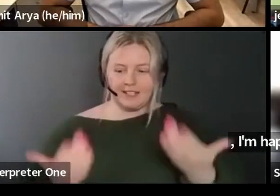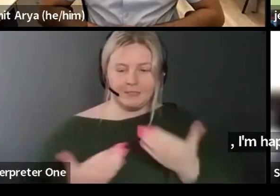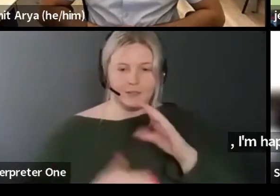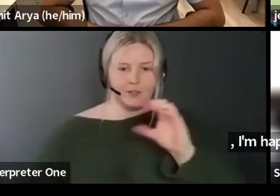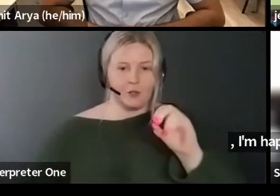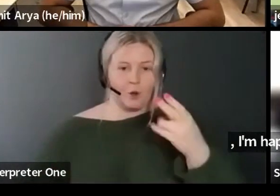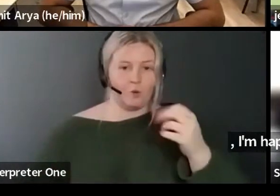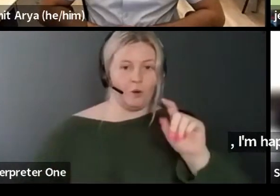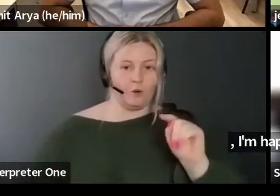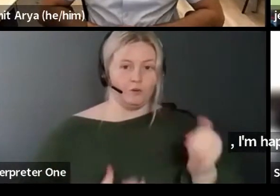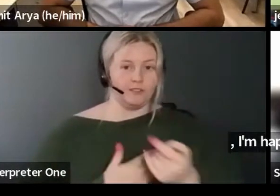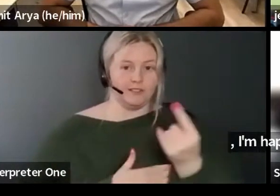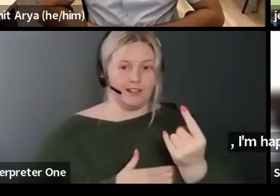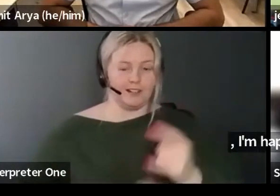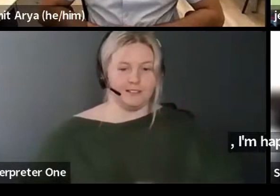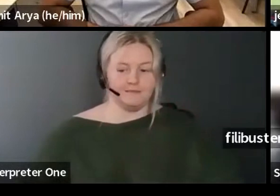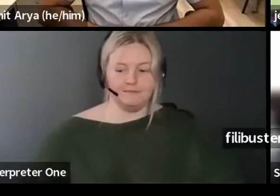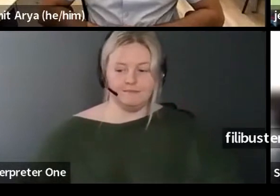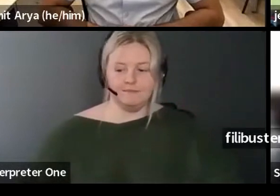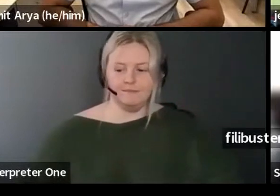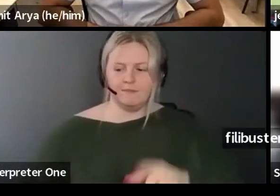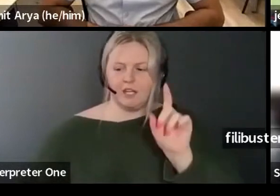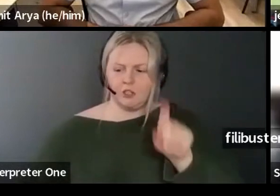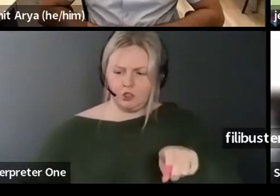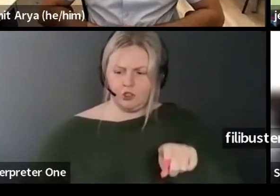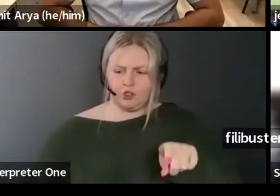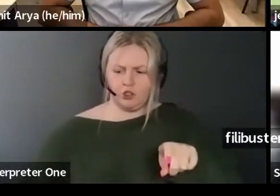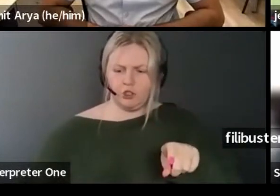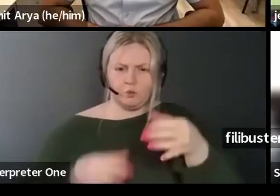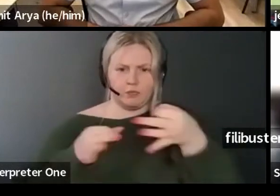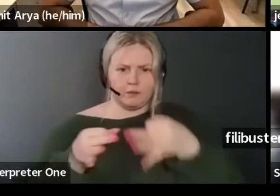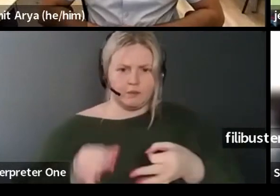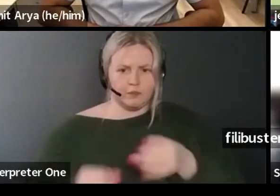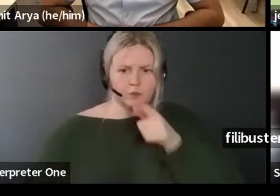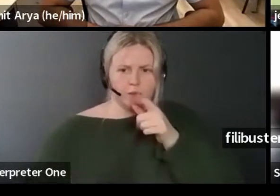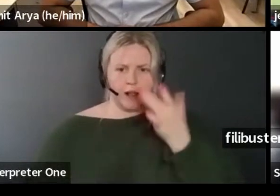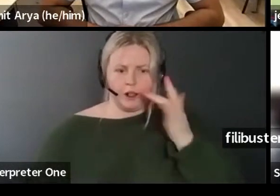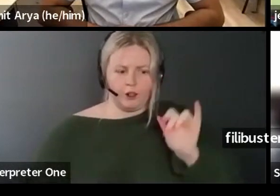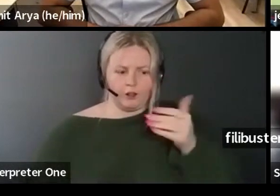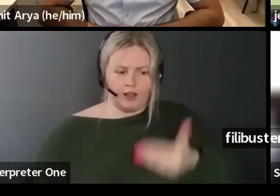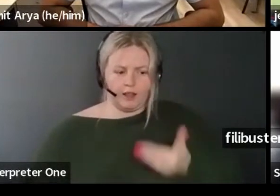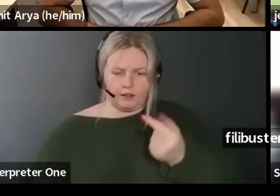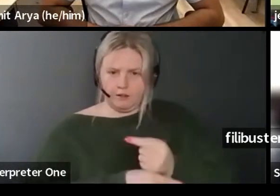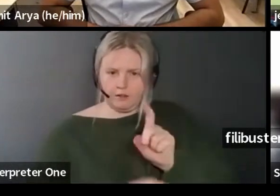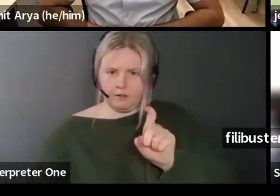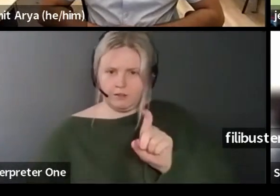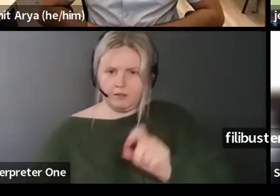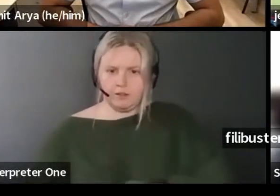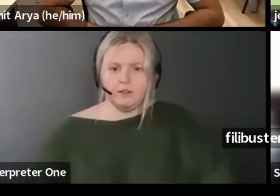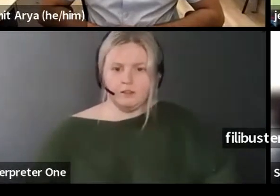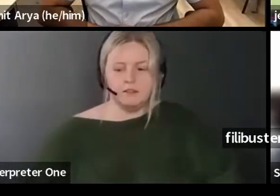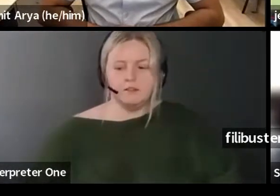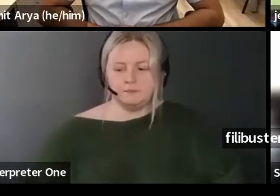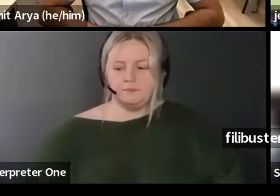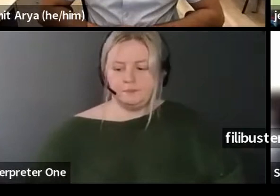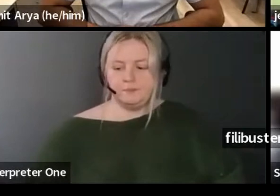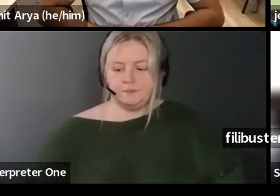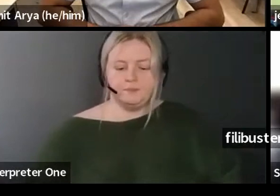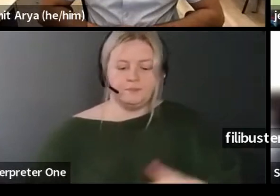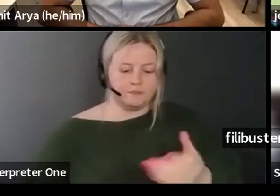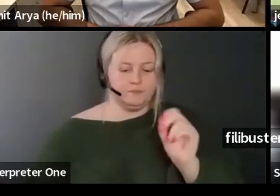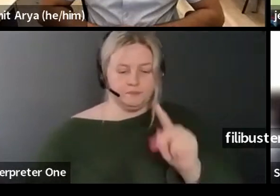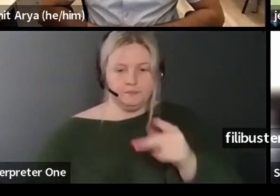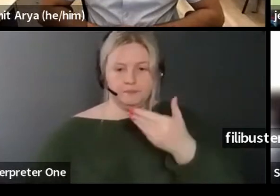today. I should do a description, right? Yes, yeah, okay. So I'm